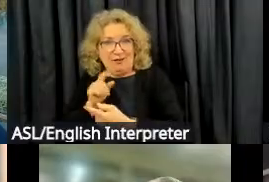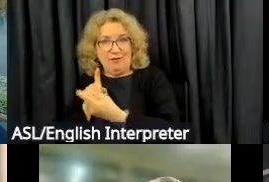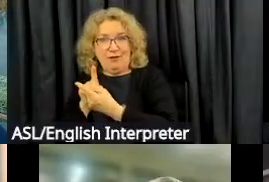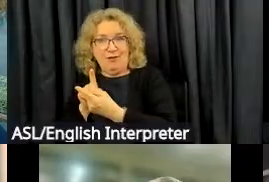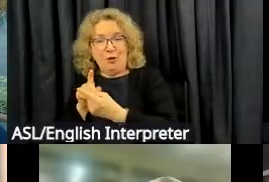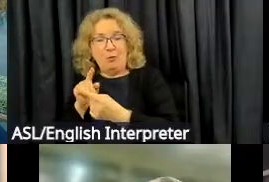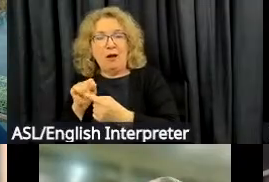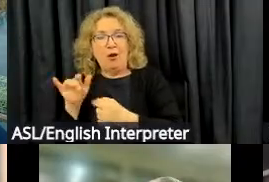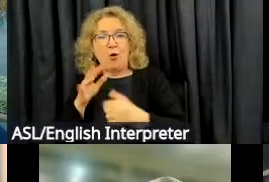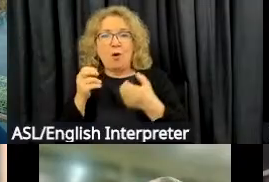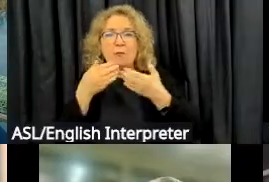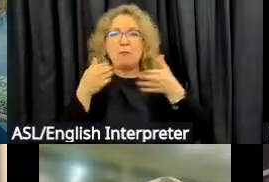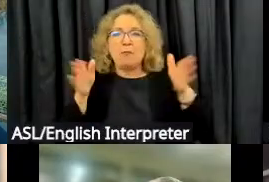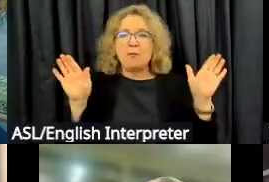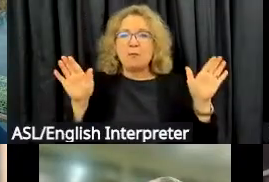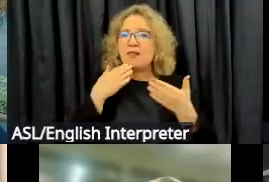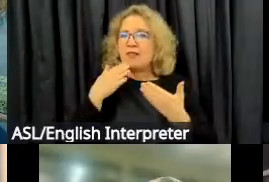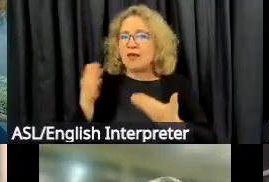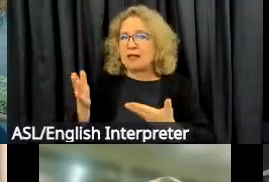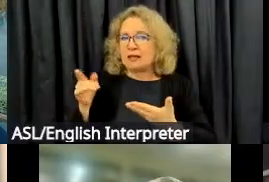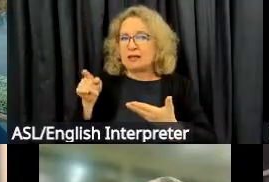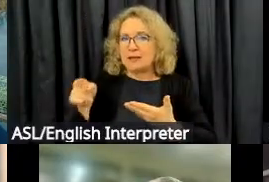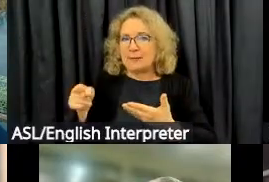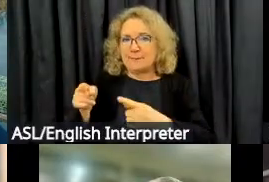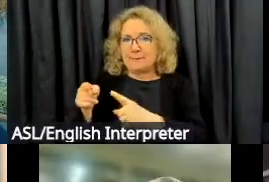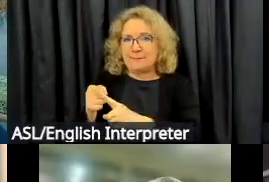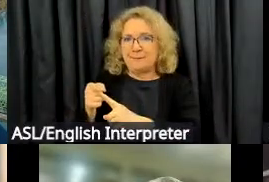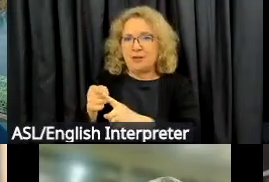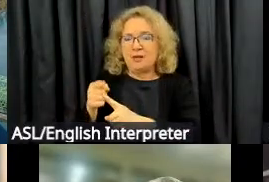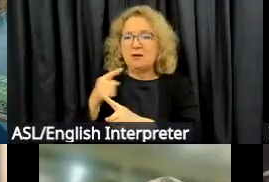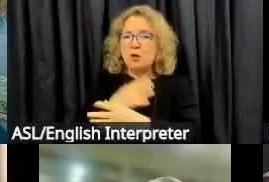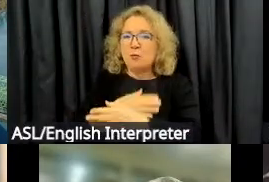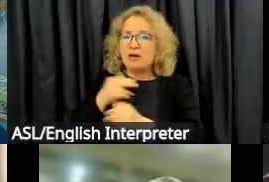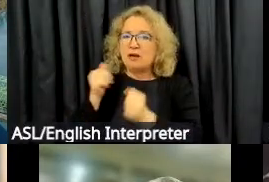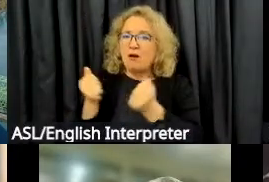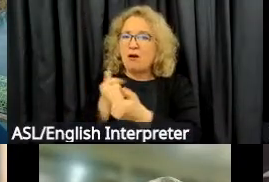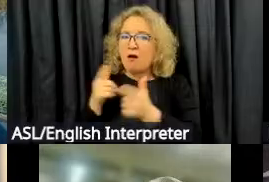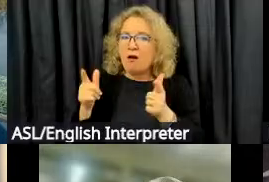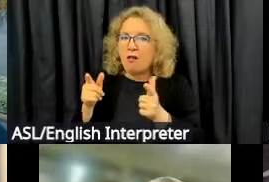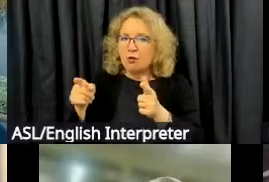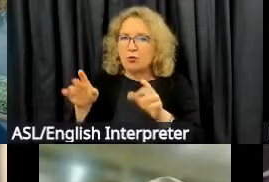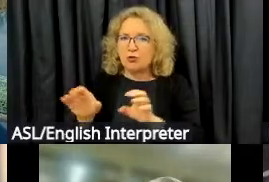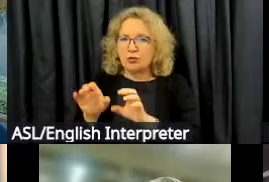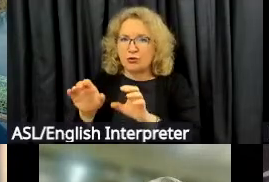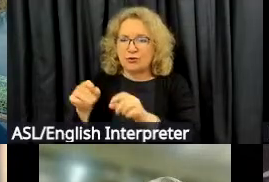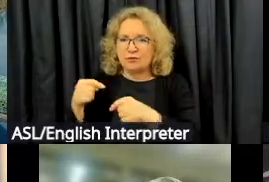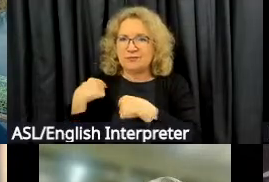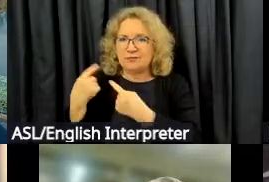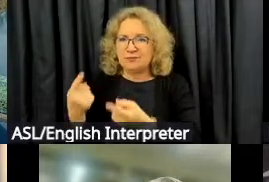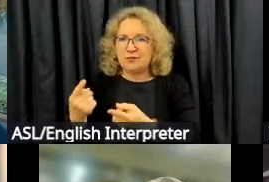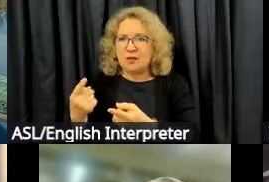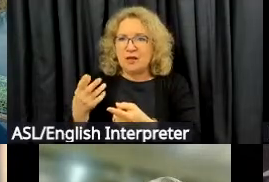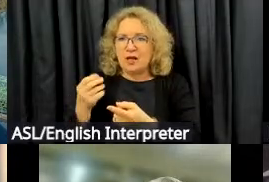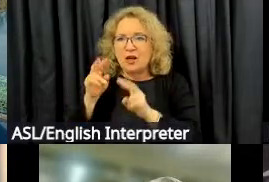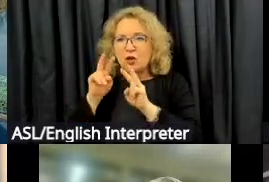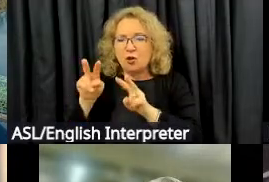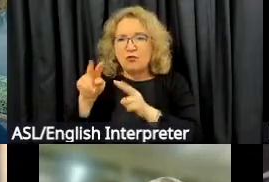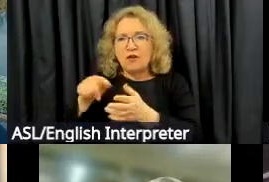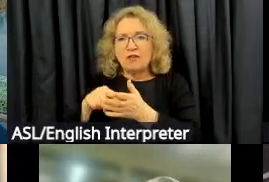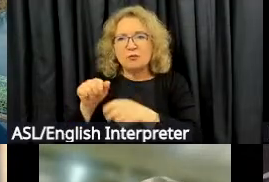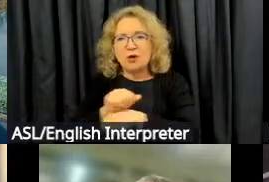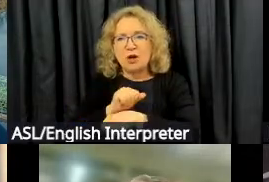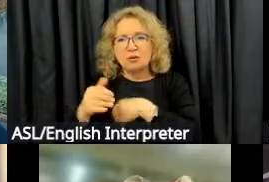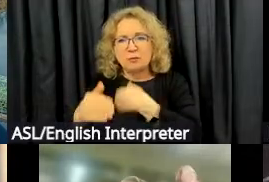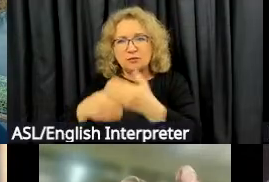publicly with this group as well. So I appreciate all that you've done. And I am looking forward to this project moving forward. But I